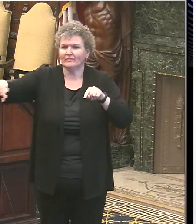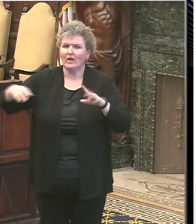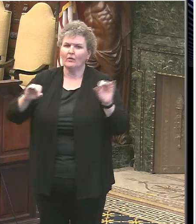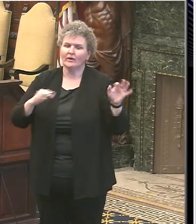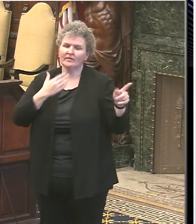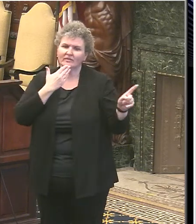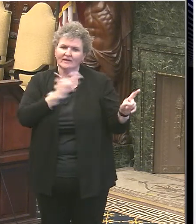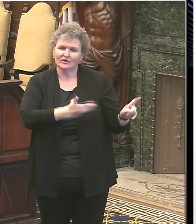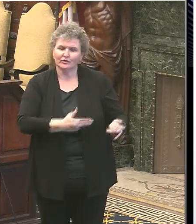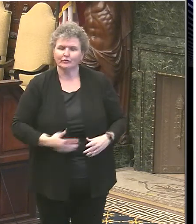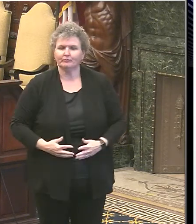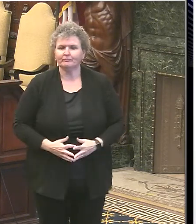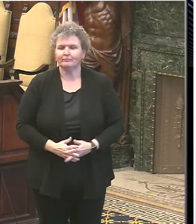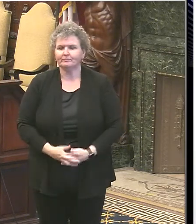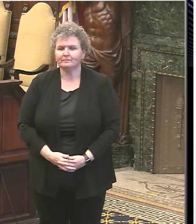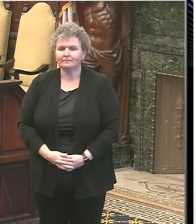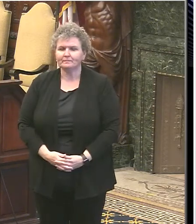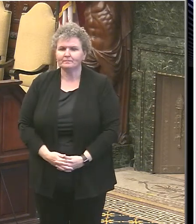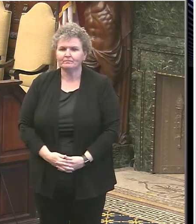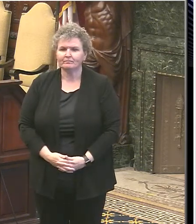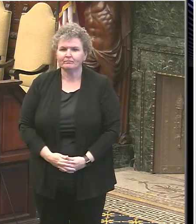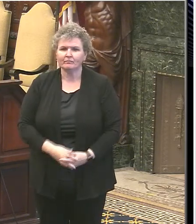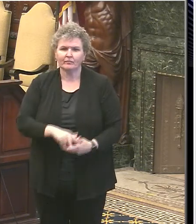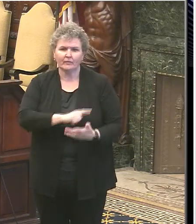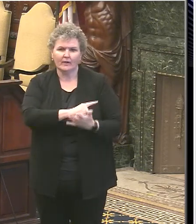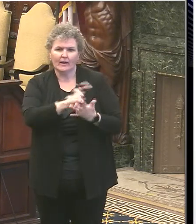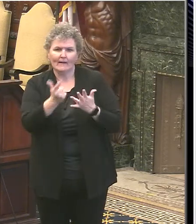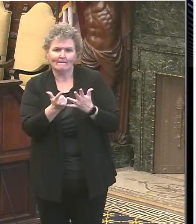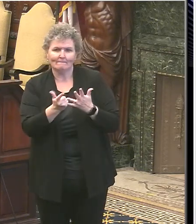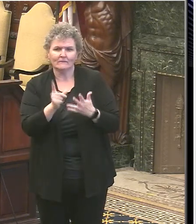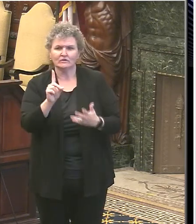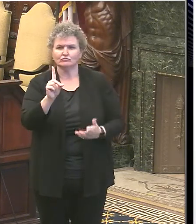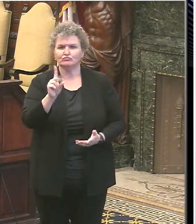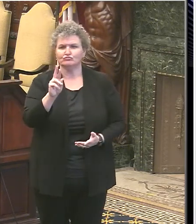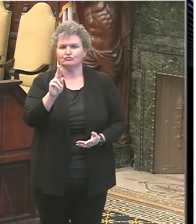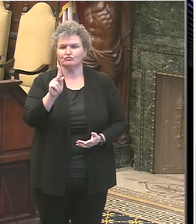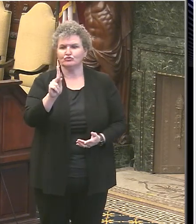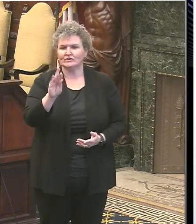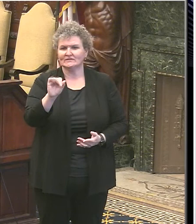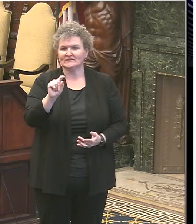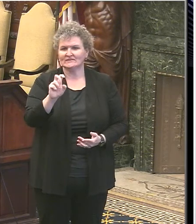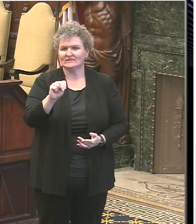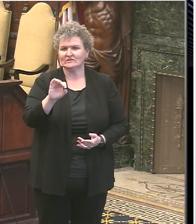much. Thank you, Kennedy. Let's go to Kristen Johansson of KYW.